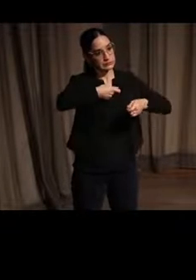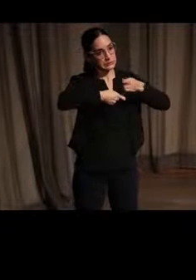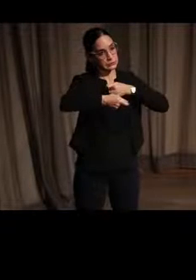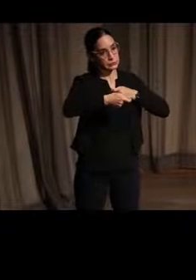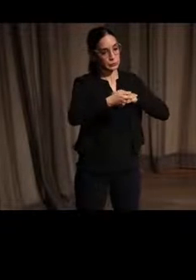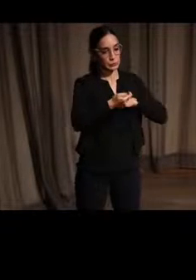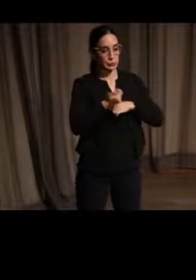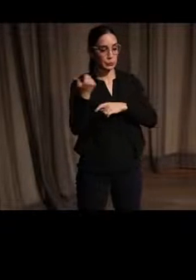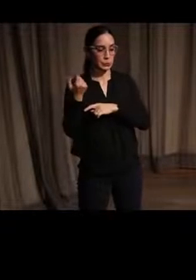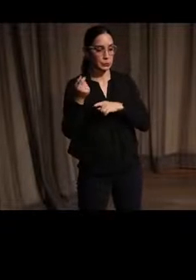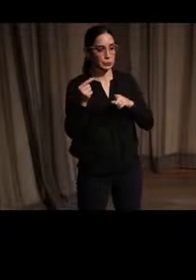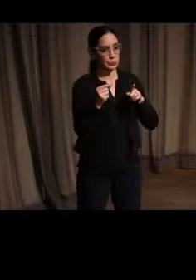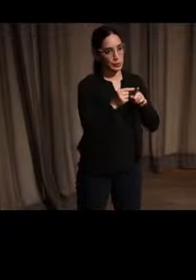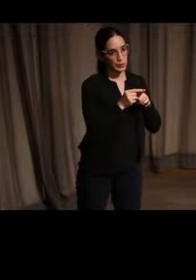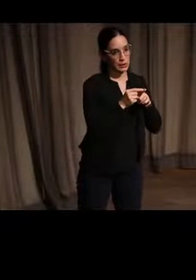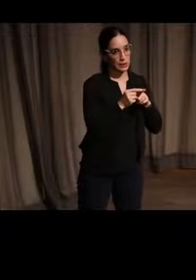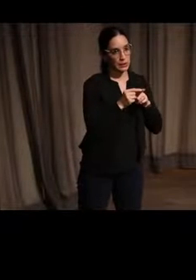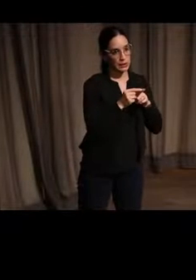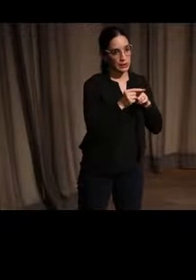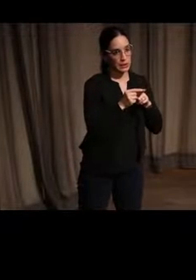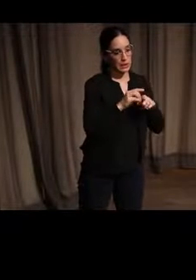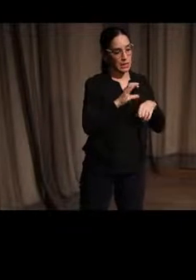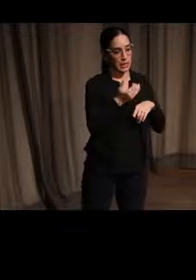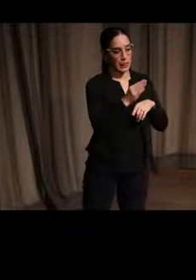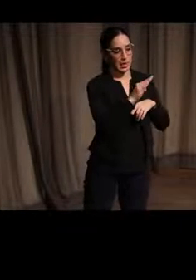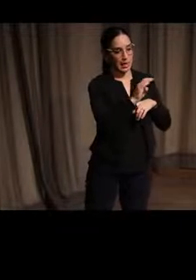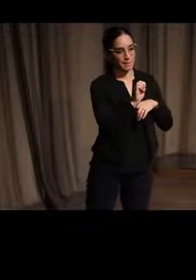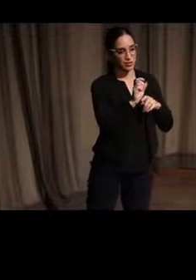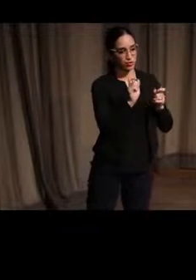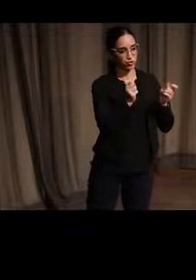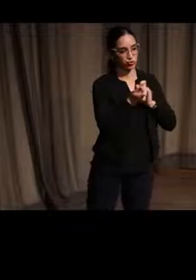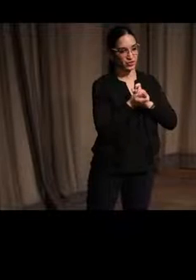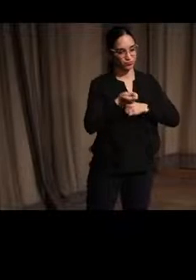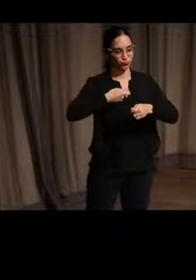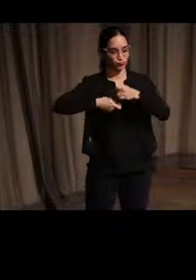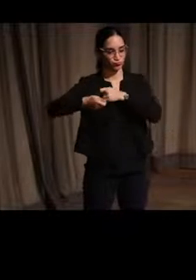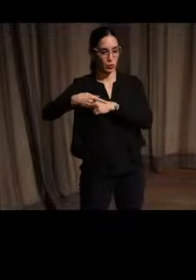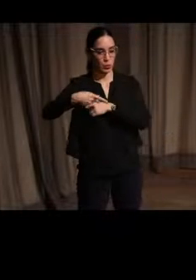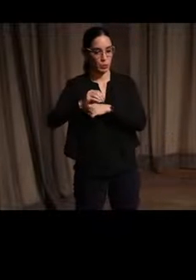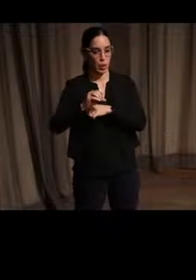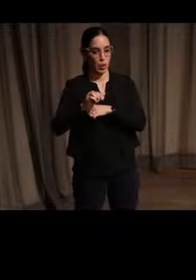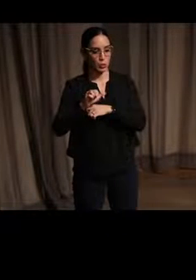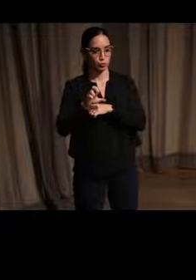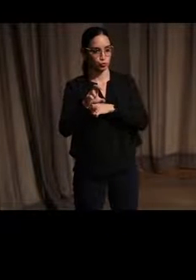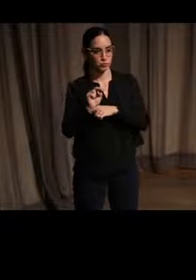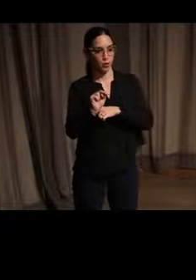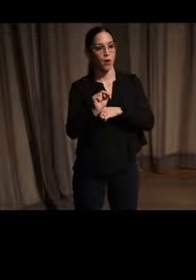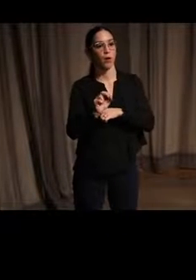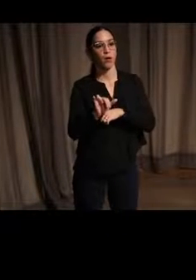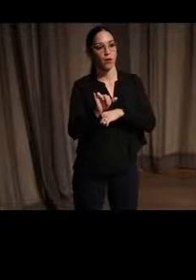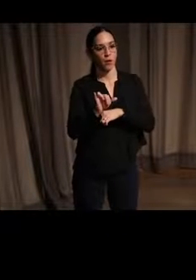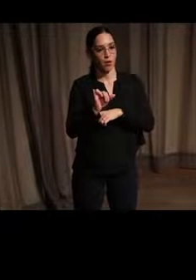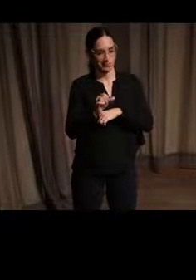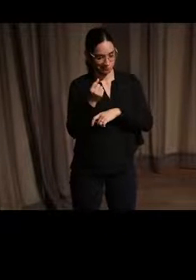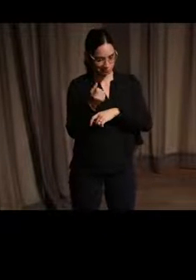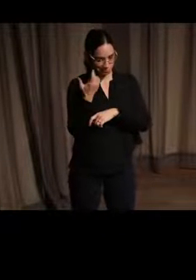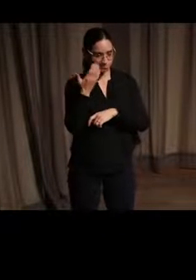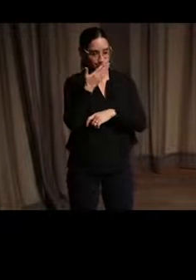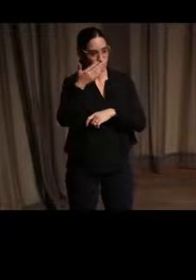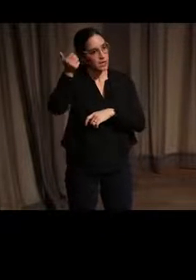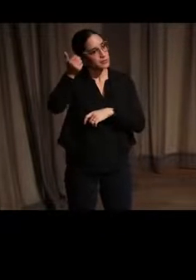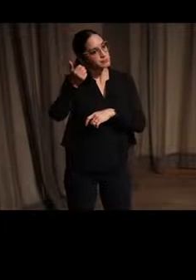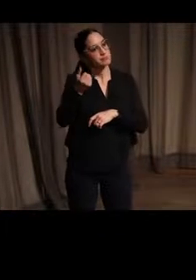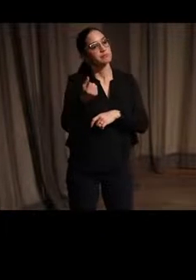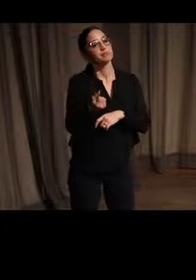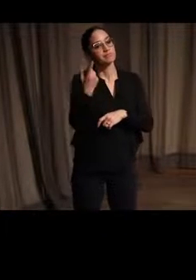pollution, then it becomes something that you can understand, right? It's something that you know how it feels to